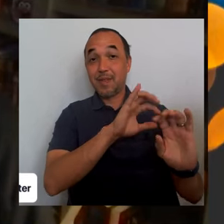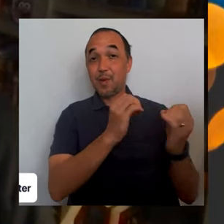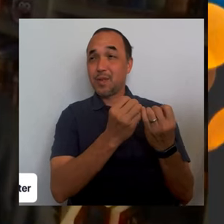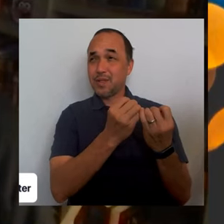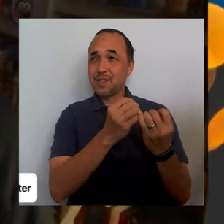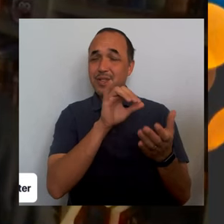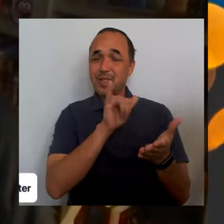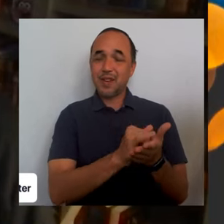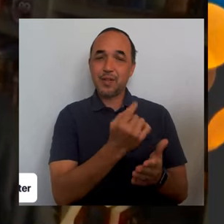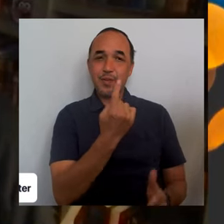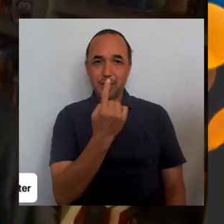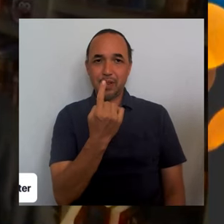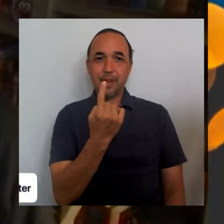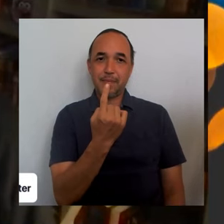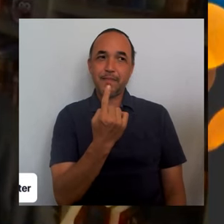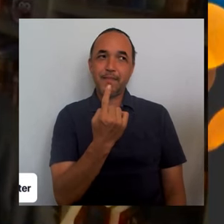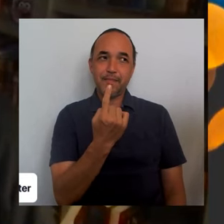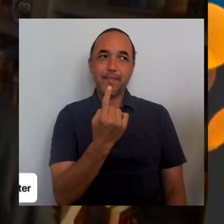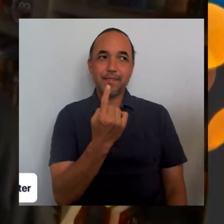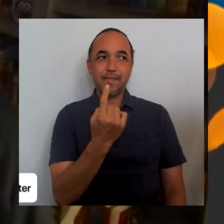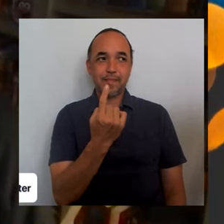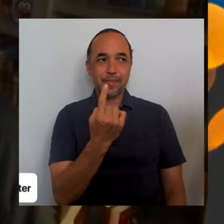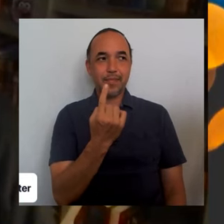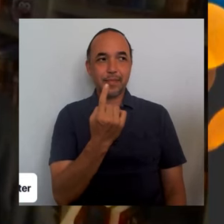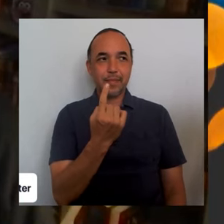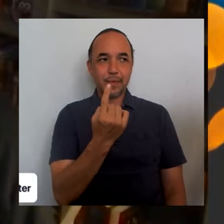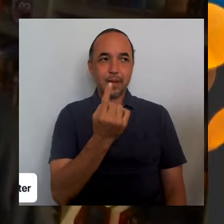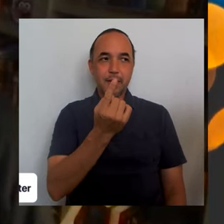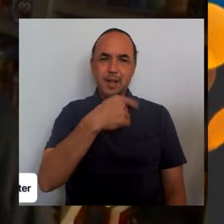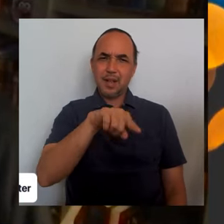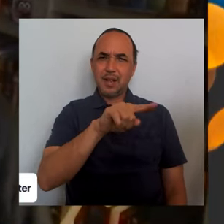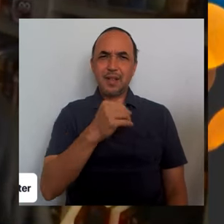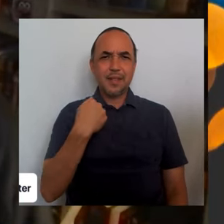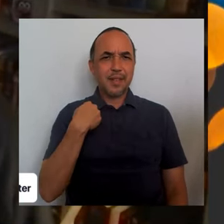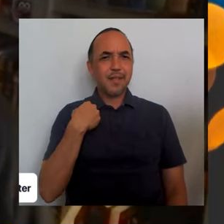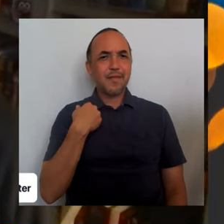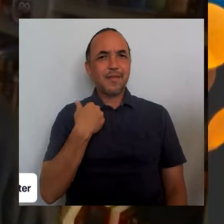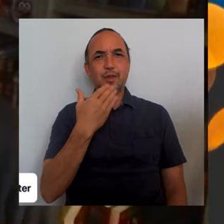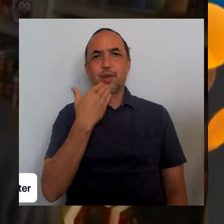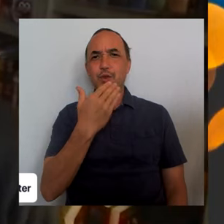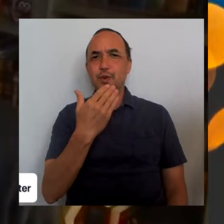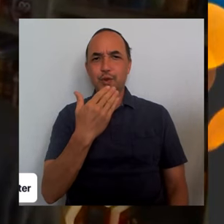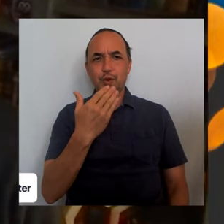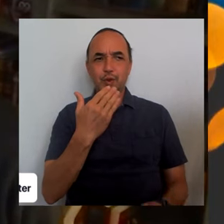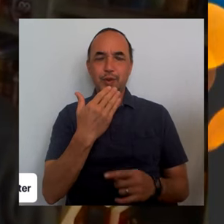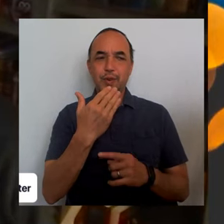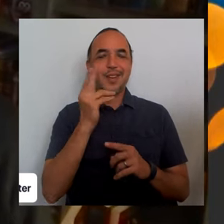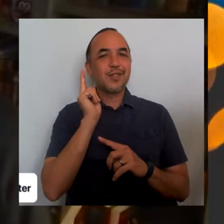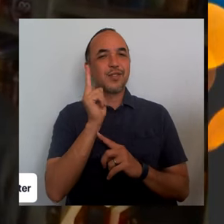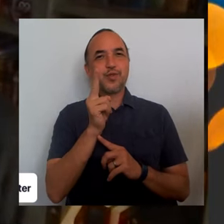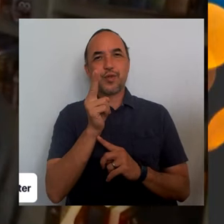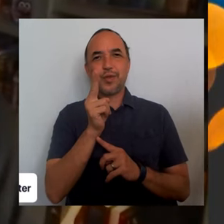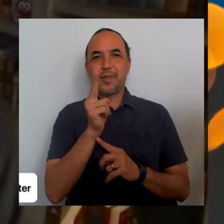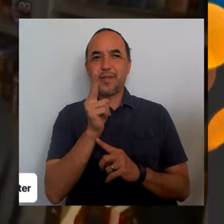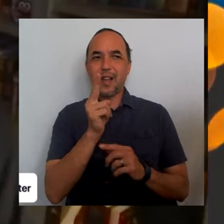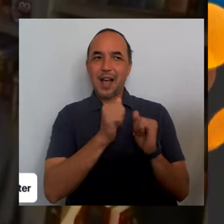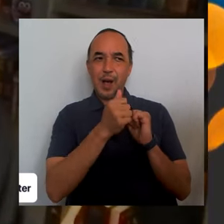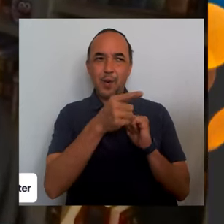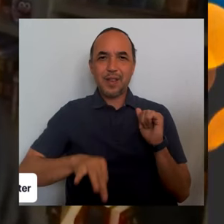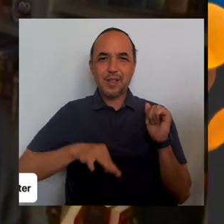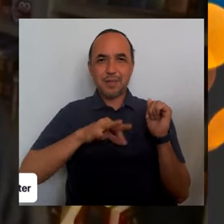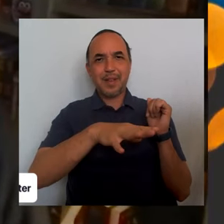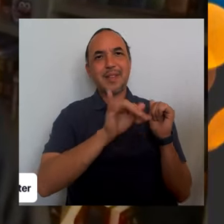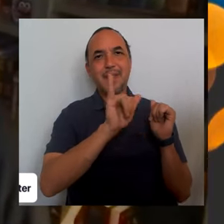that they have such a great track record in terms of where the funds are actually being